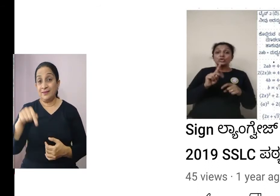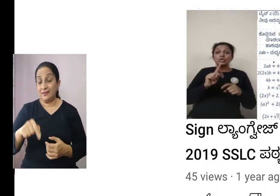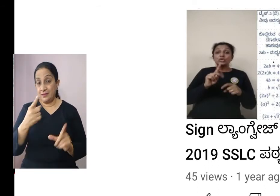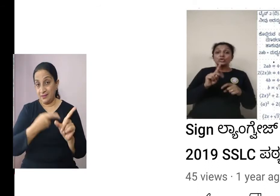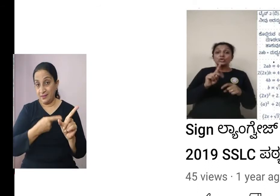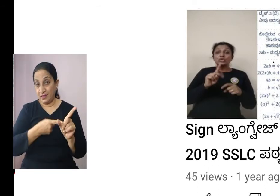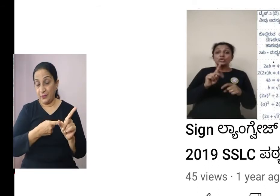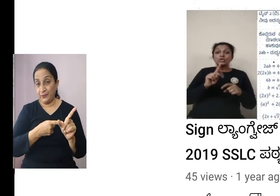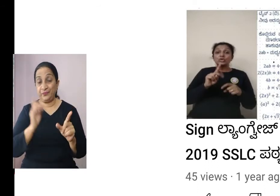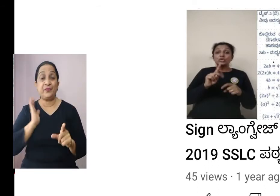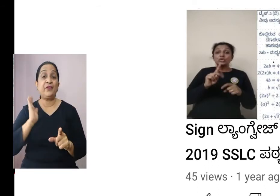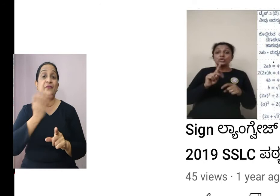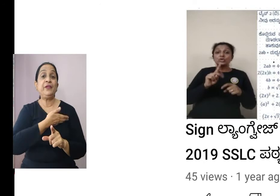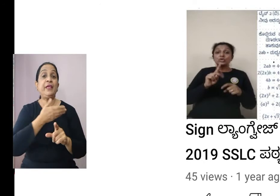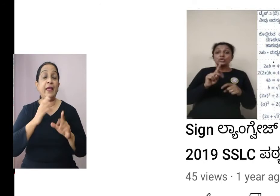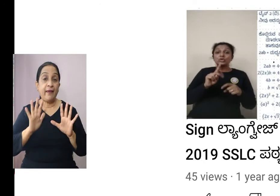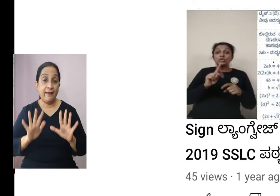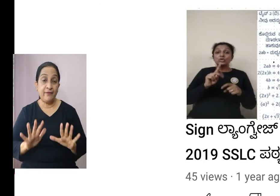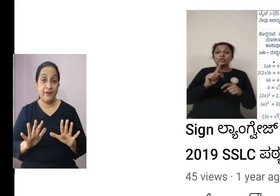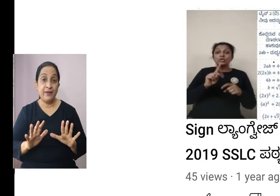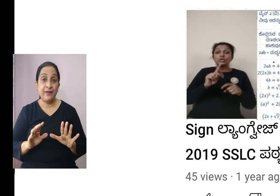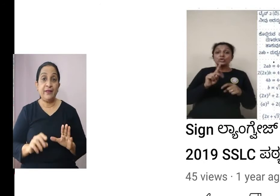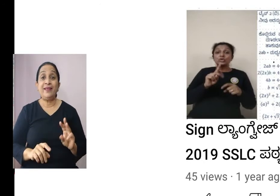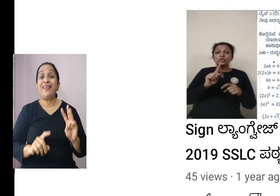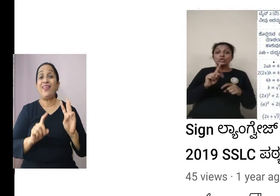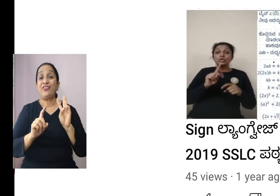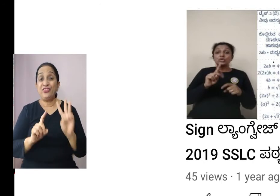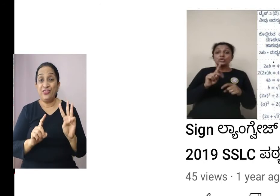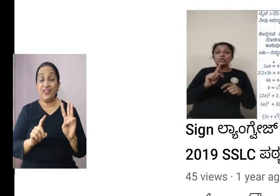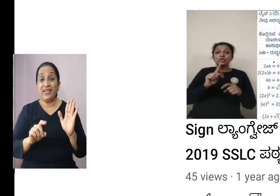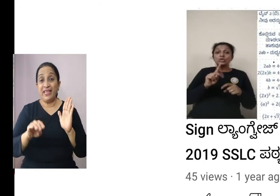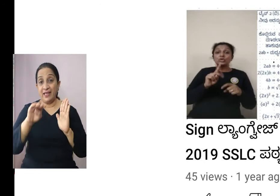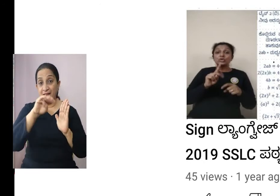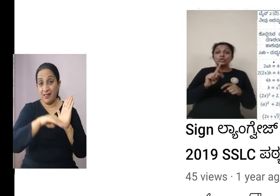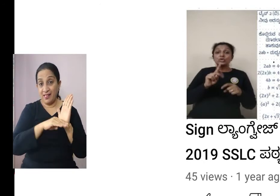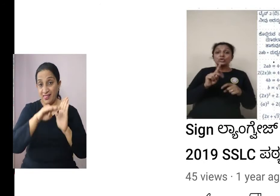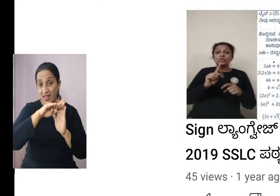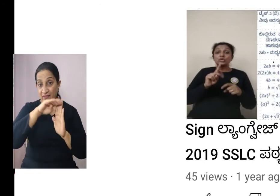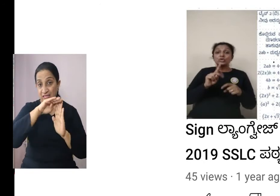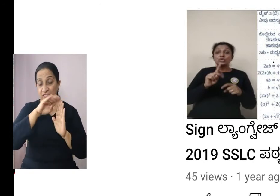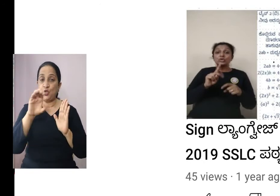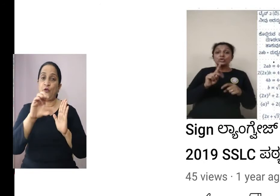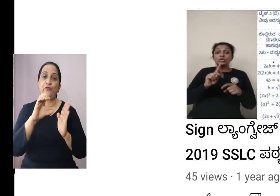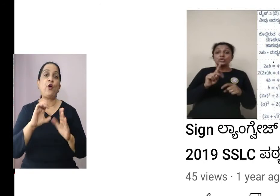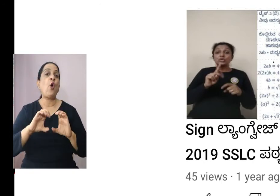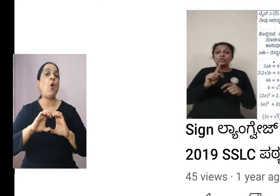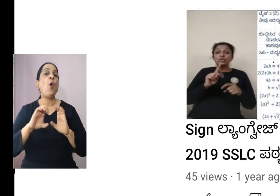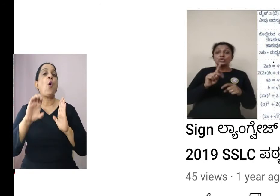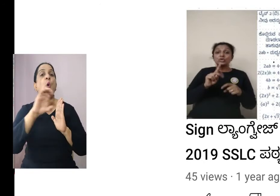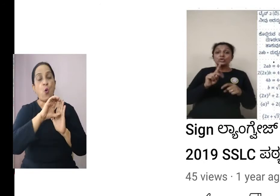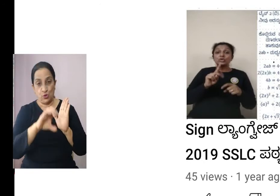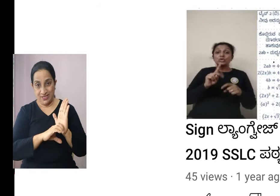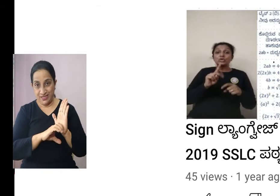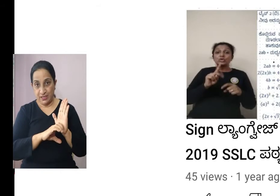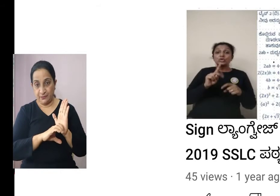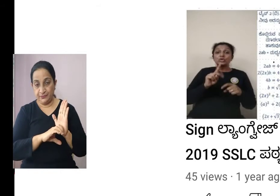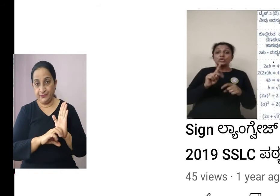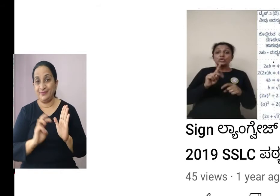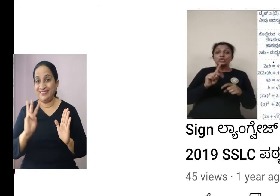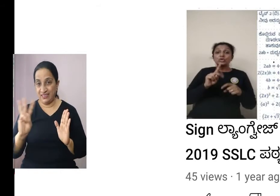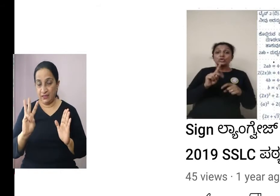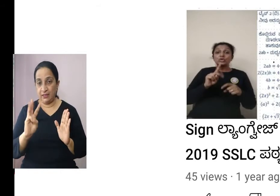year, we have three level of courses. The three levels